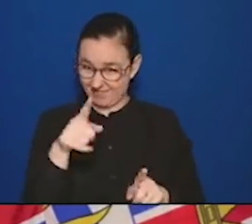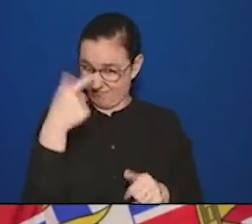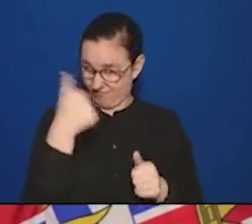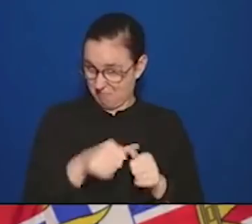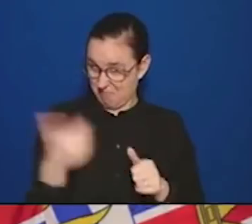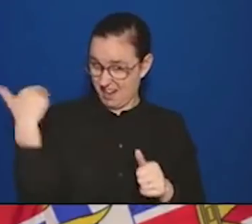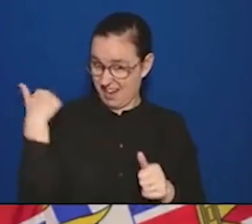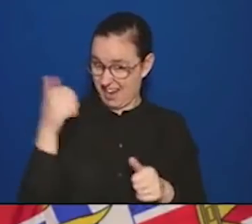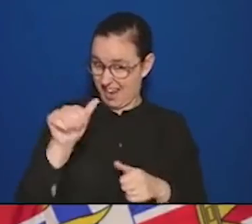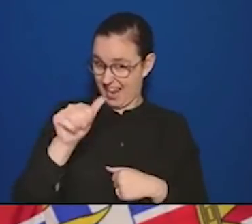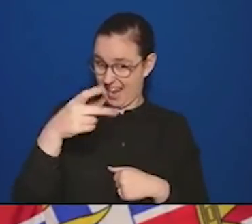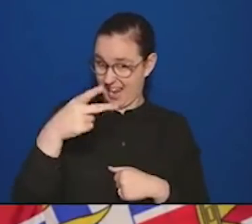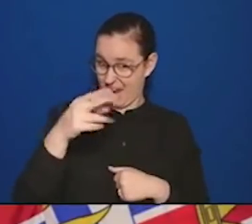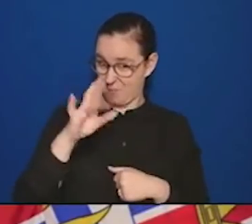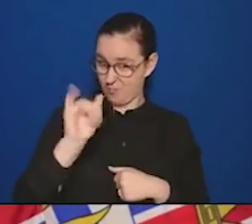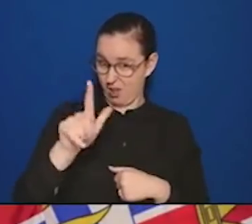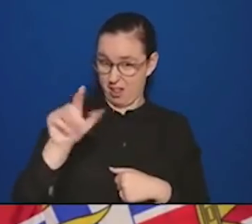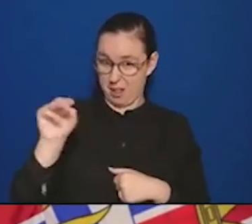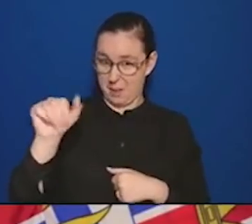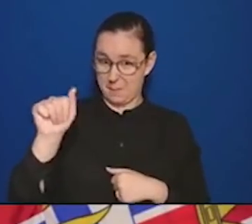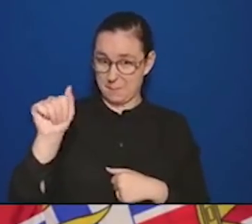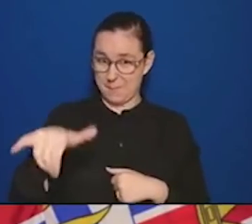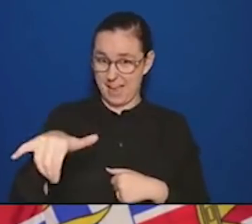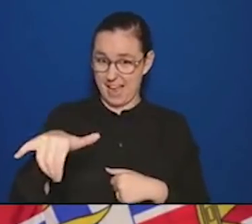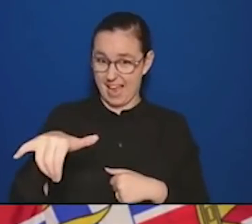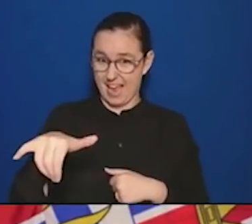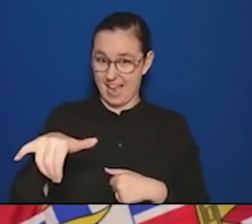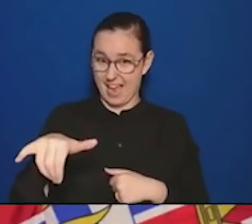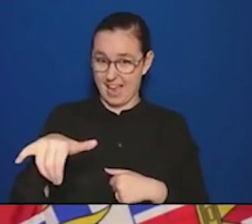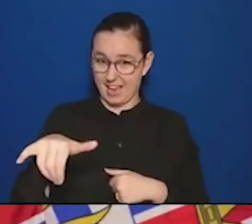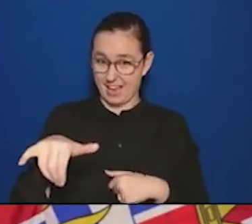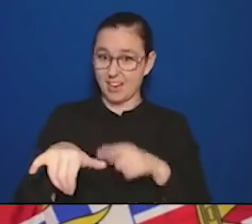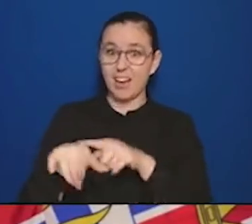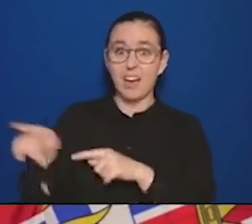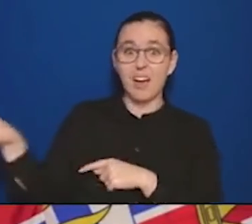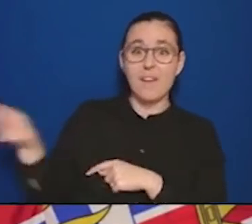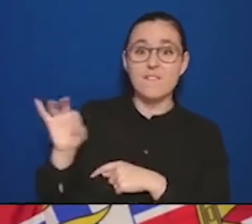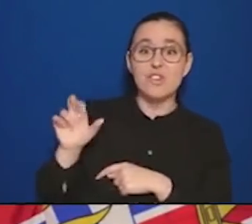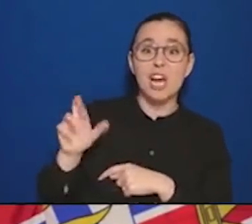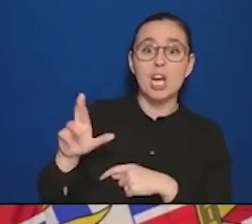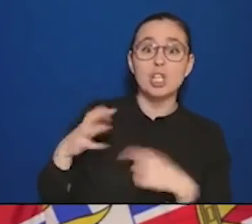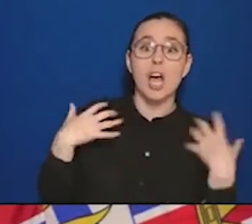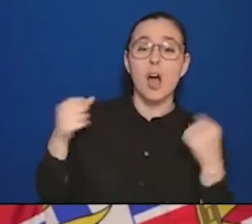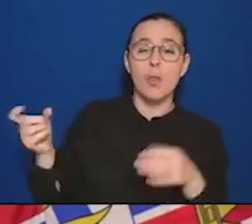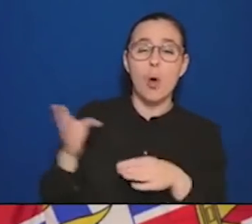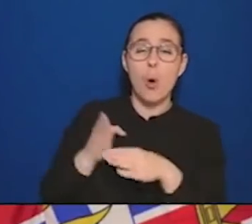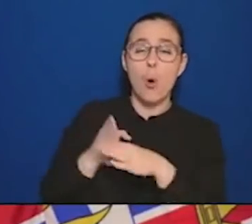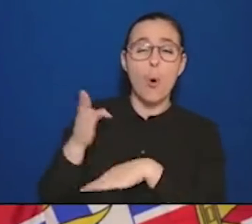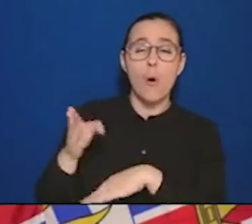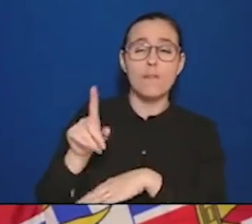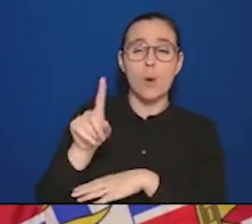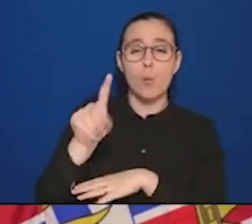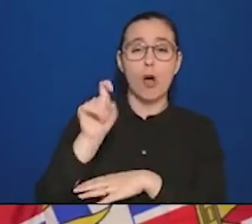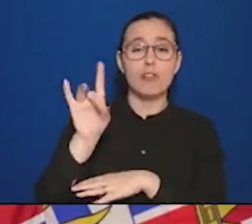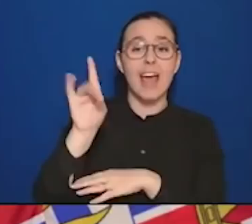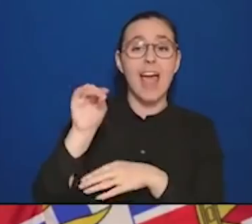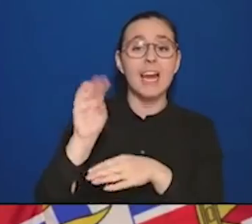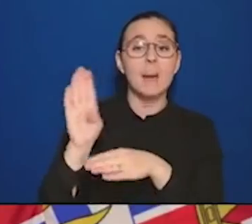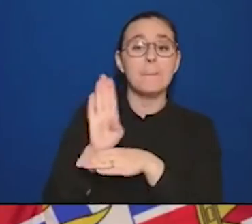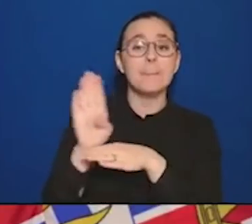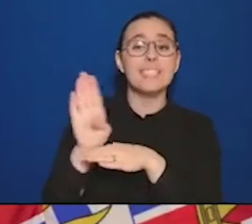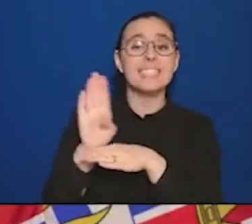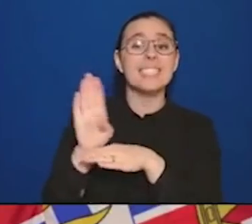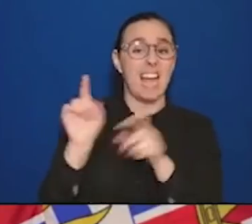Authority alone, there were over 180 businesses that had to be shut down. That is a very, very costly